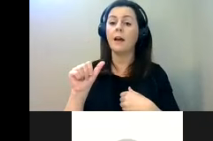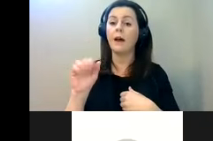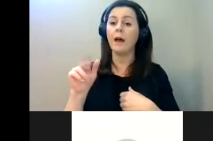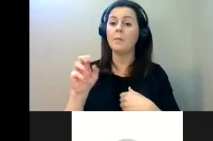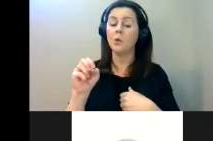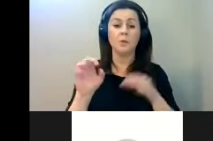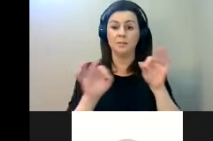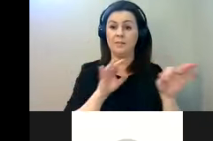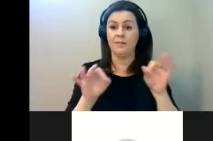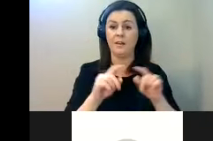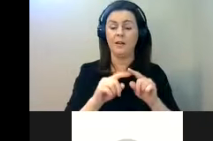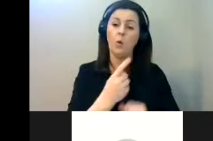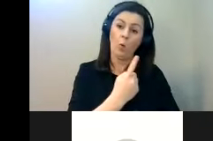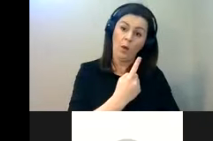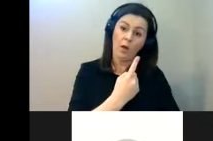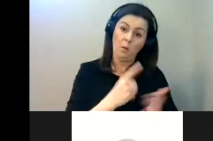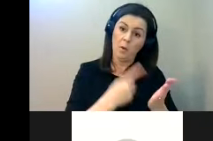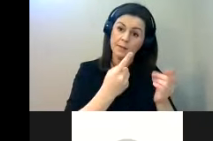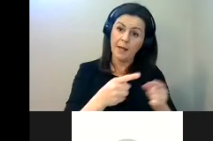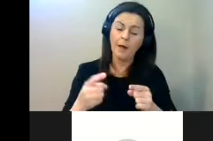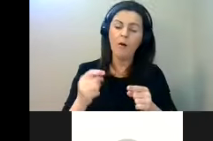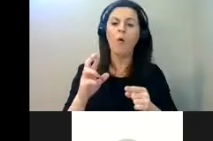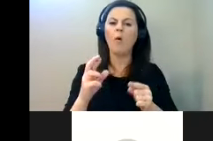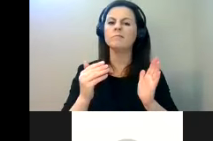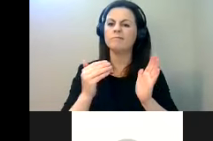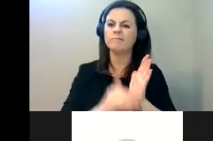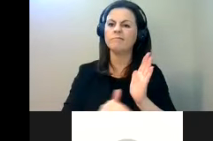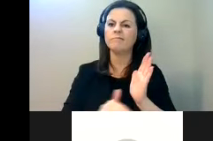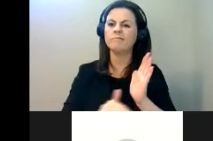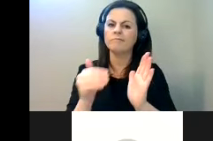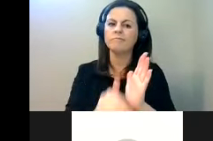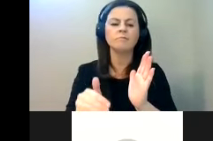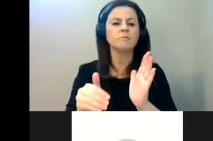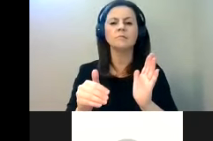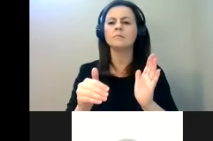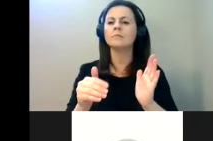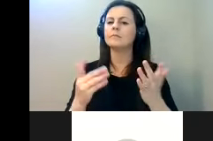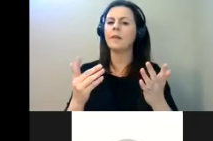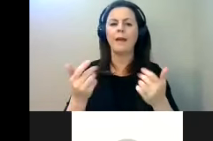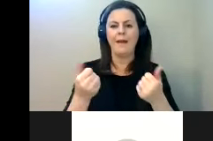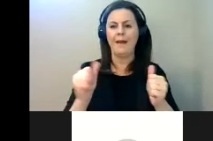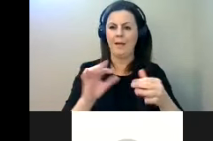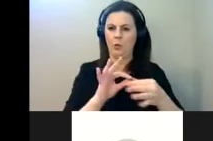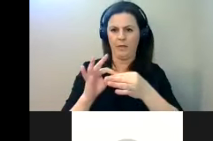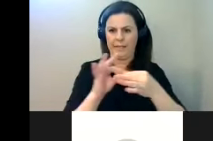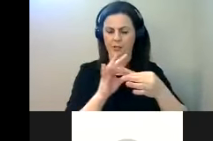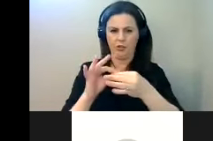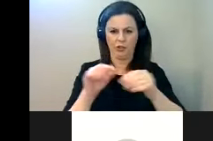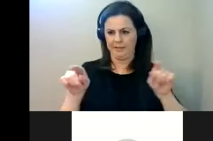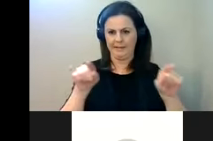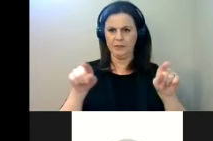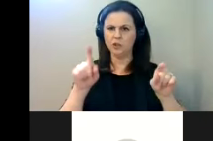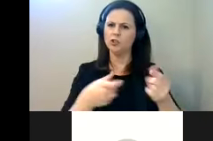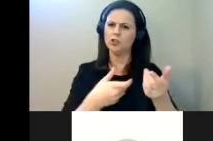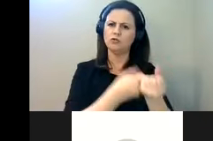act or lack of appropriate action occurring within any relationship where there is an expectation of trust